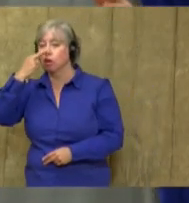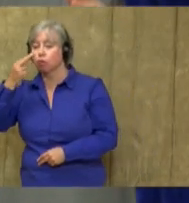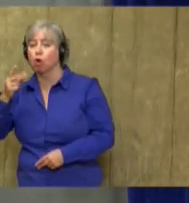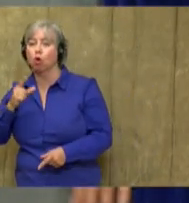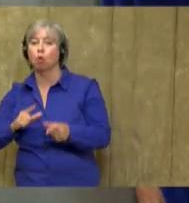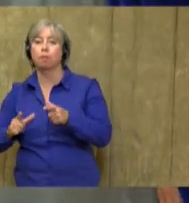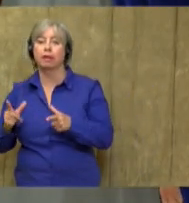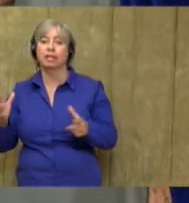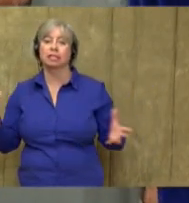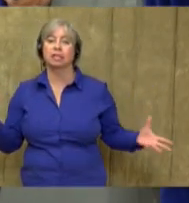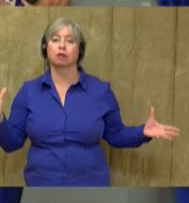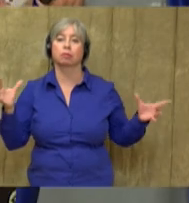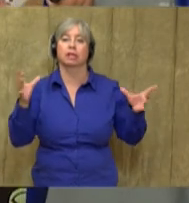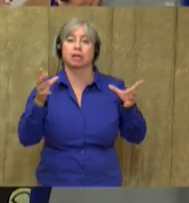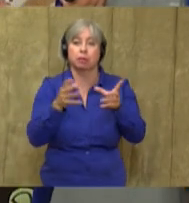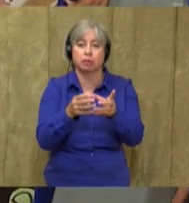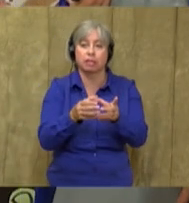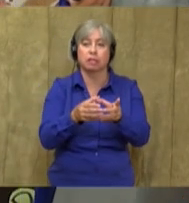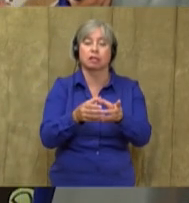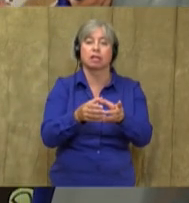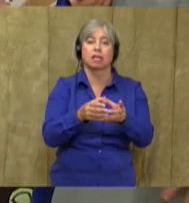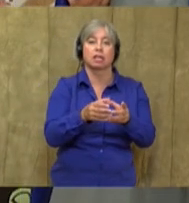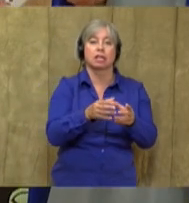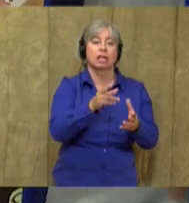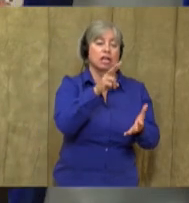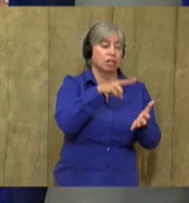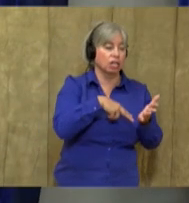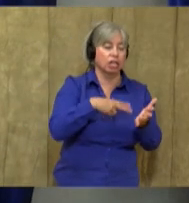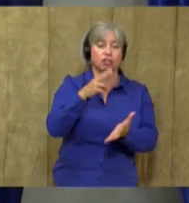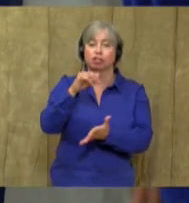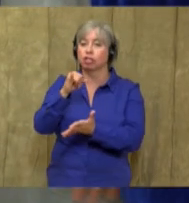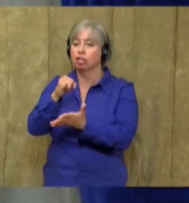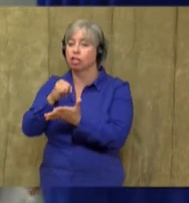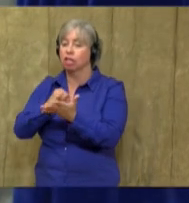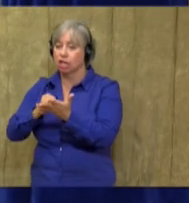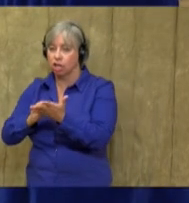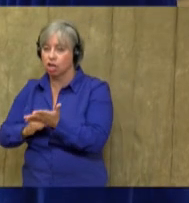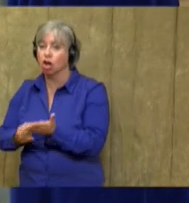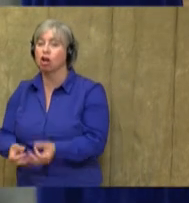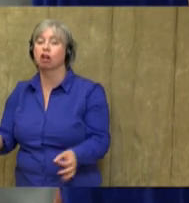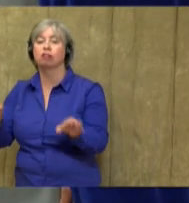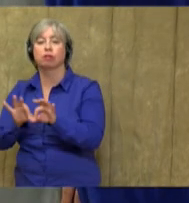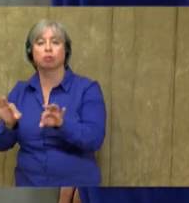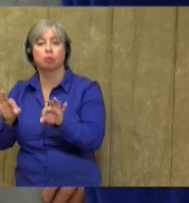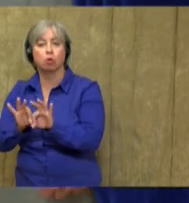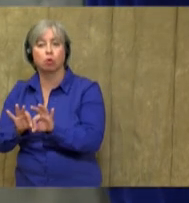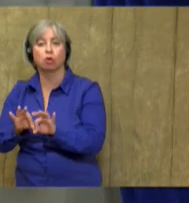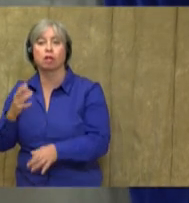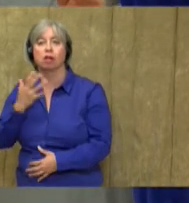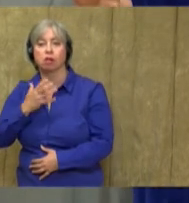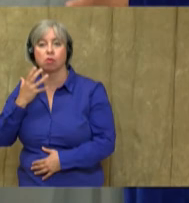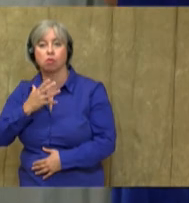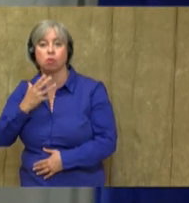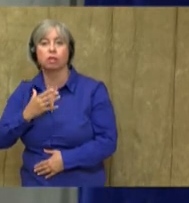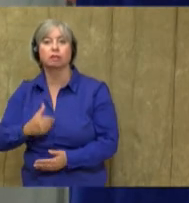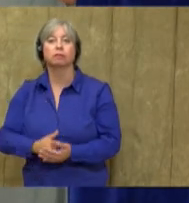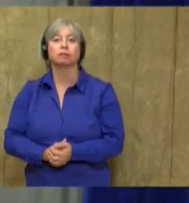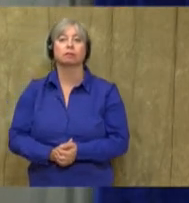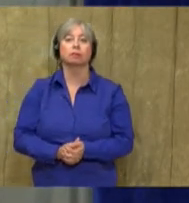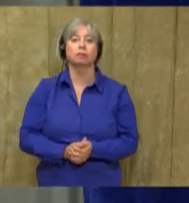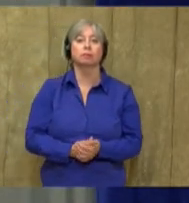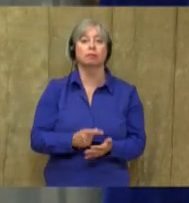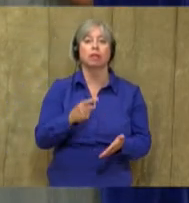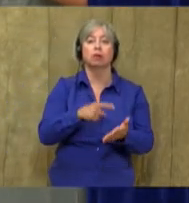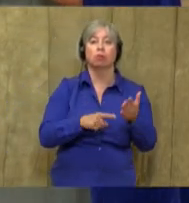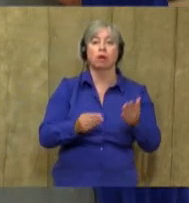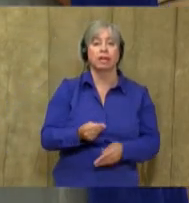and art are going to become very important to the people. So what did the Renaissance actually give to the world? Well, it actually gave the world some of